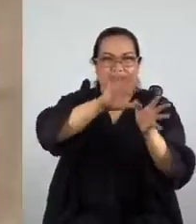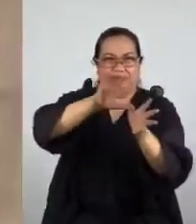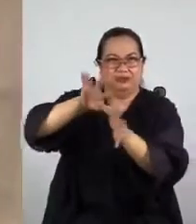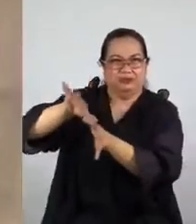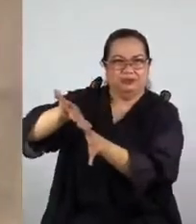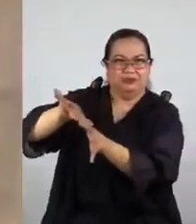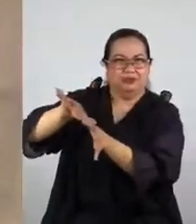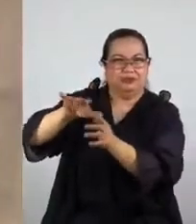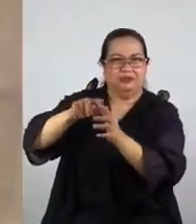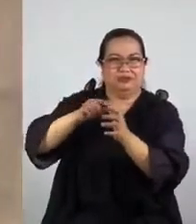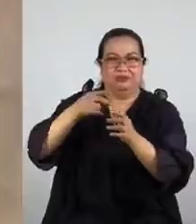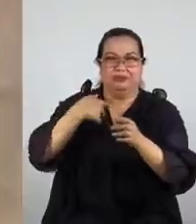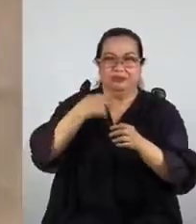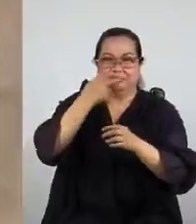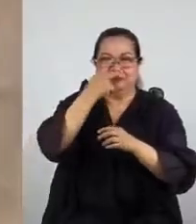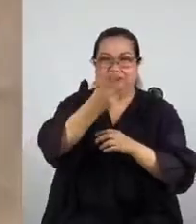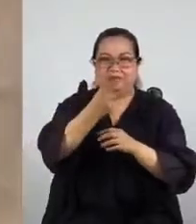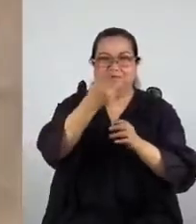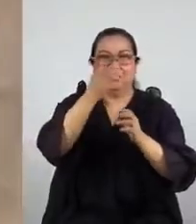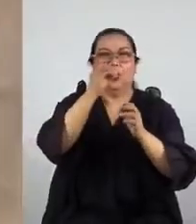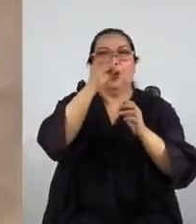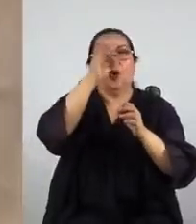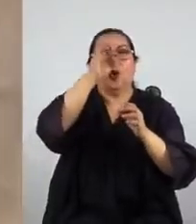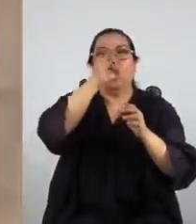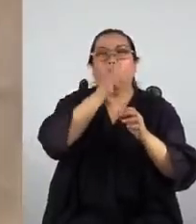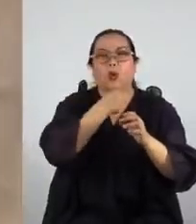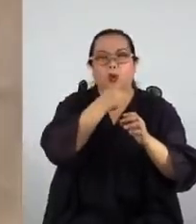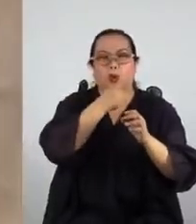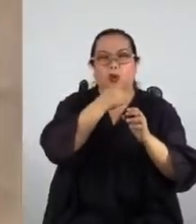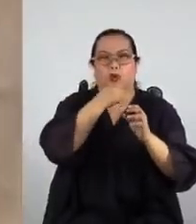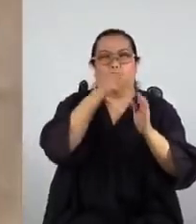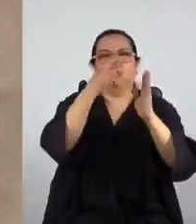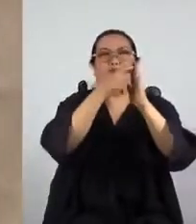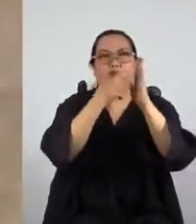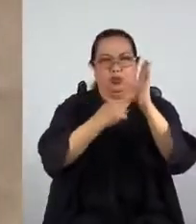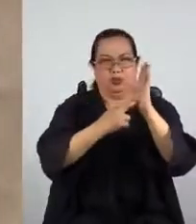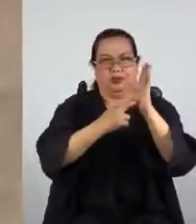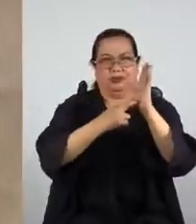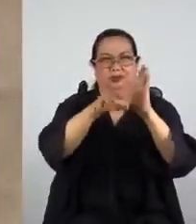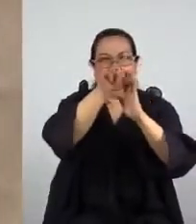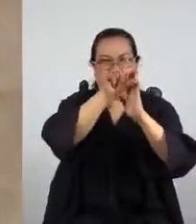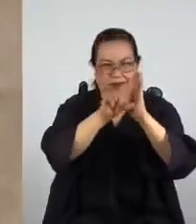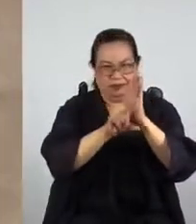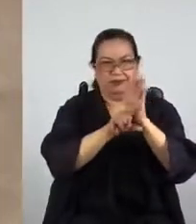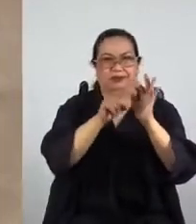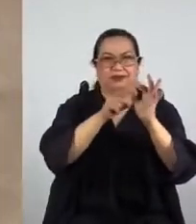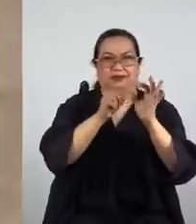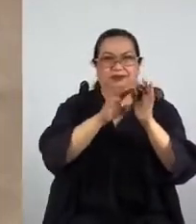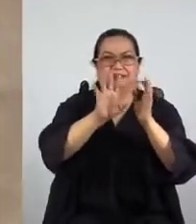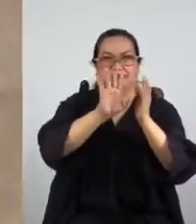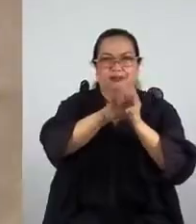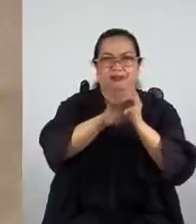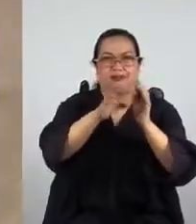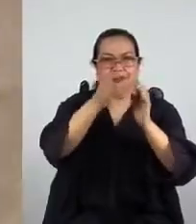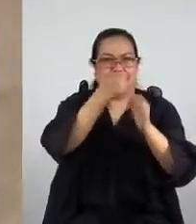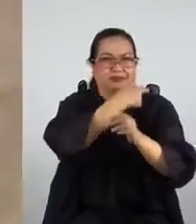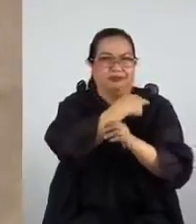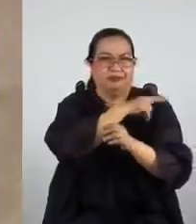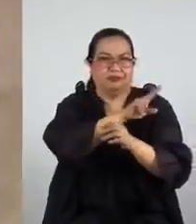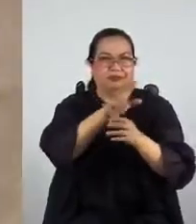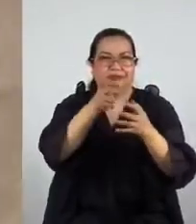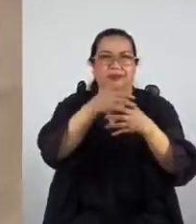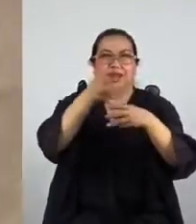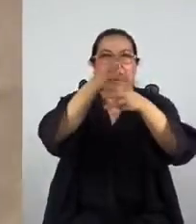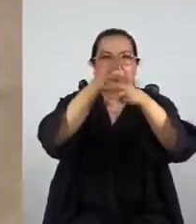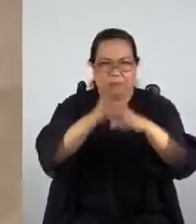aside. They were still looking to the old covenant legalistic rituals. The temptation to return to their old religion and beliefs were weighing